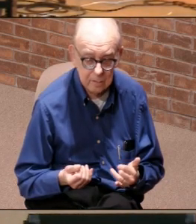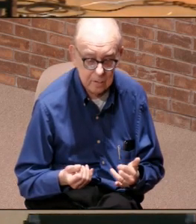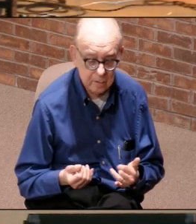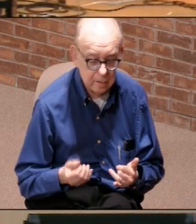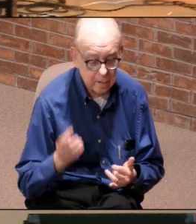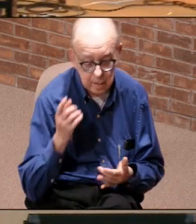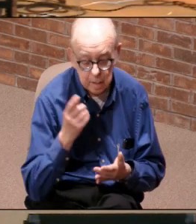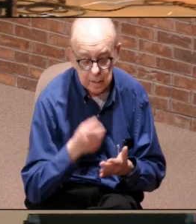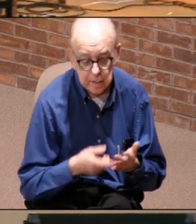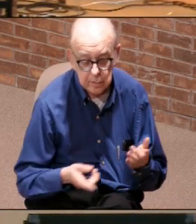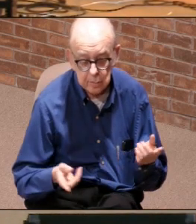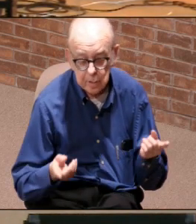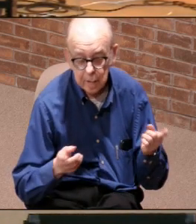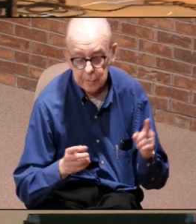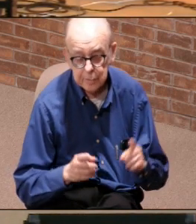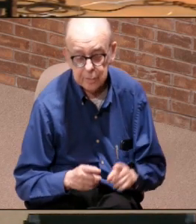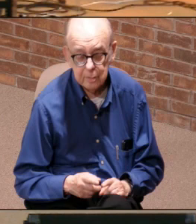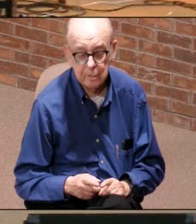And guess what happens?